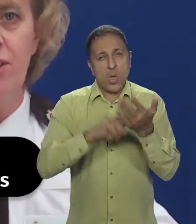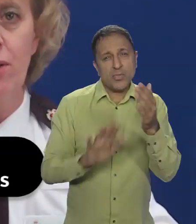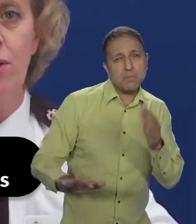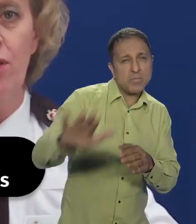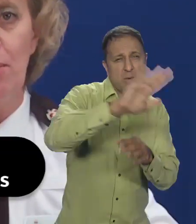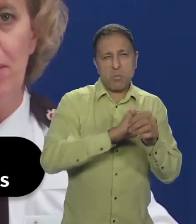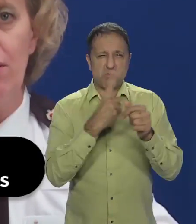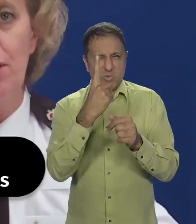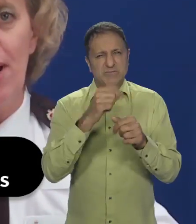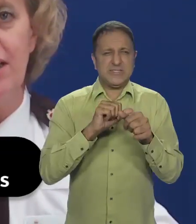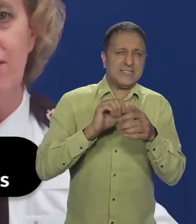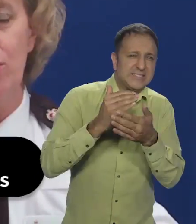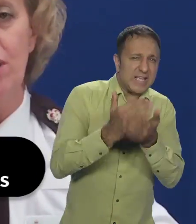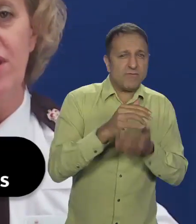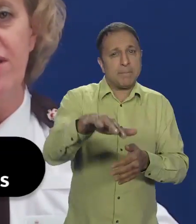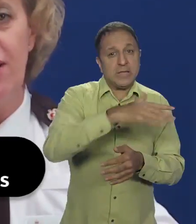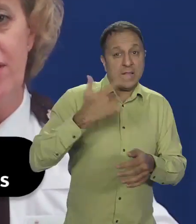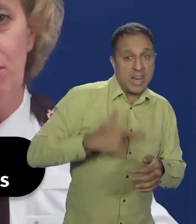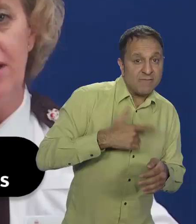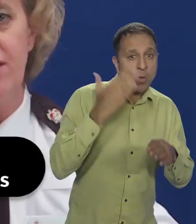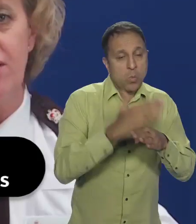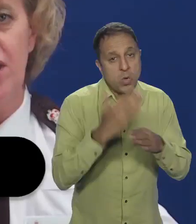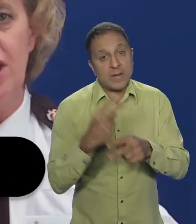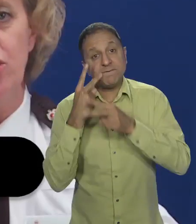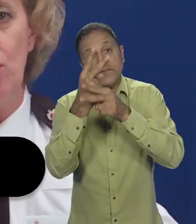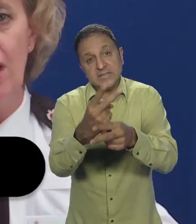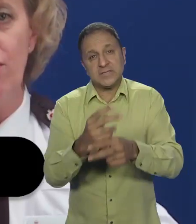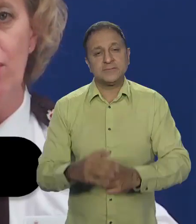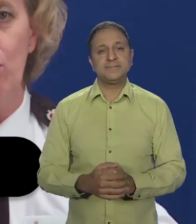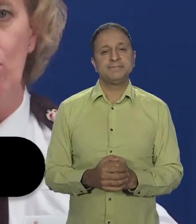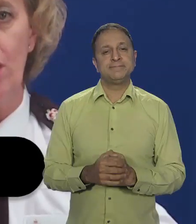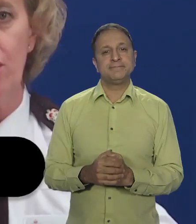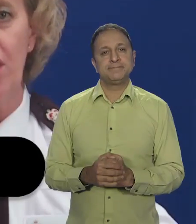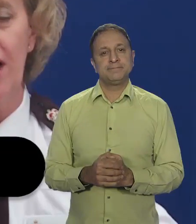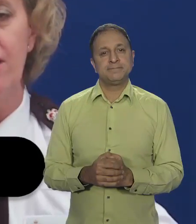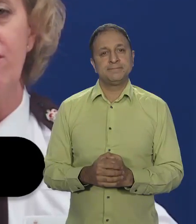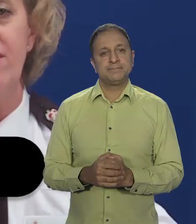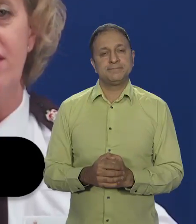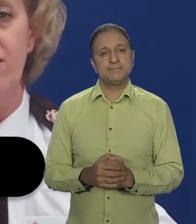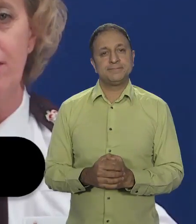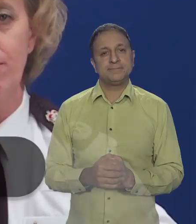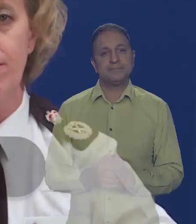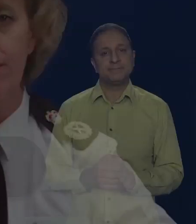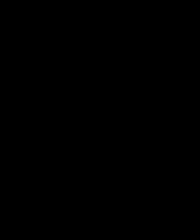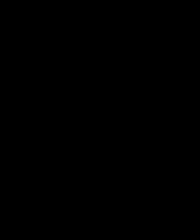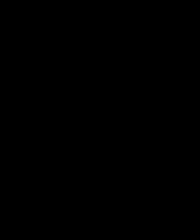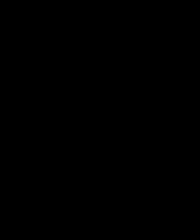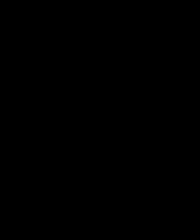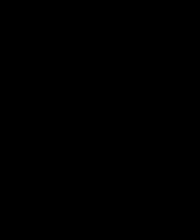to ensure Northumbria remains one of the safest places to live, work and visit.